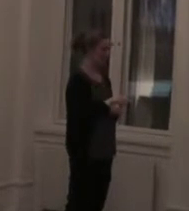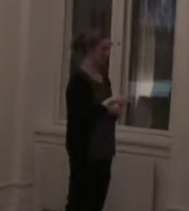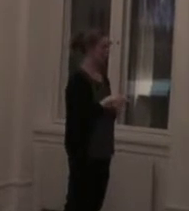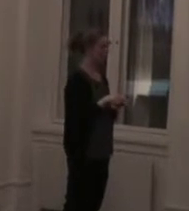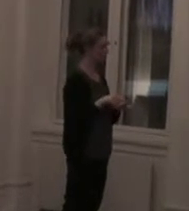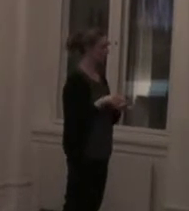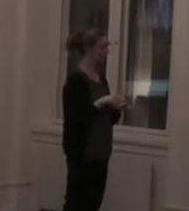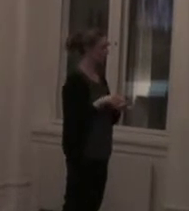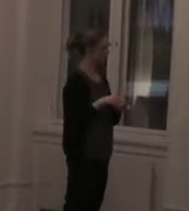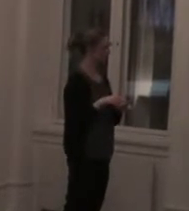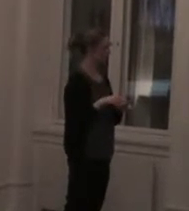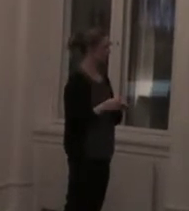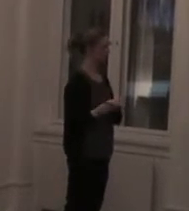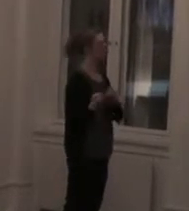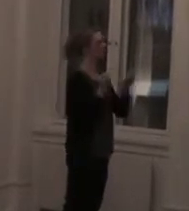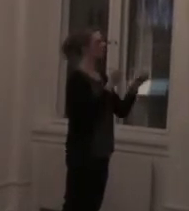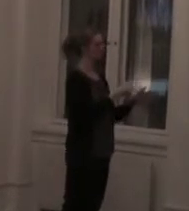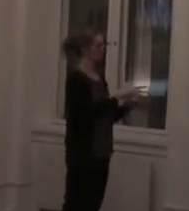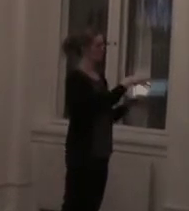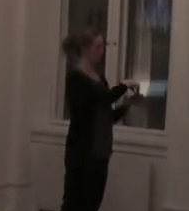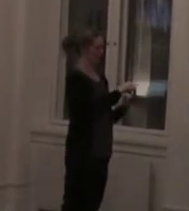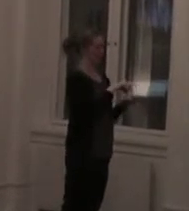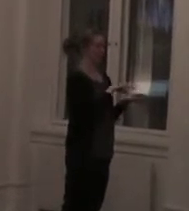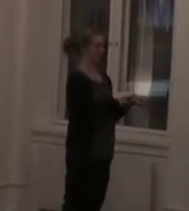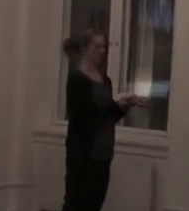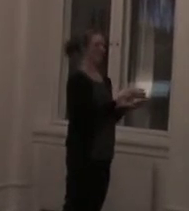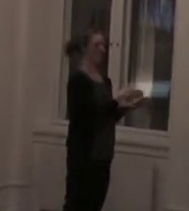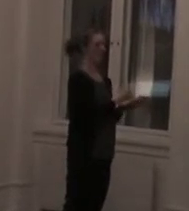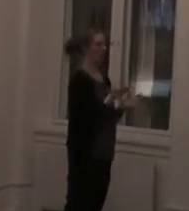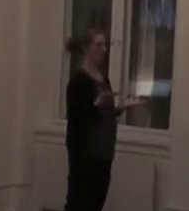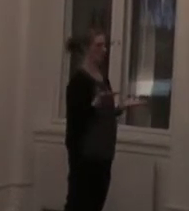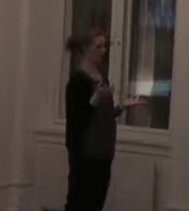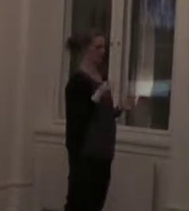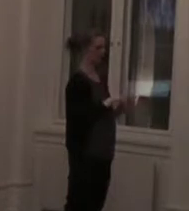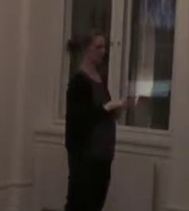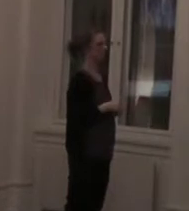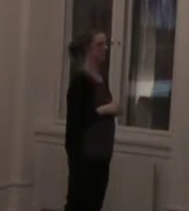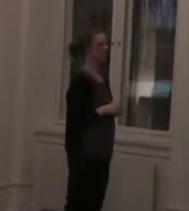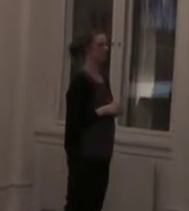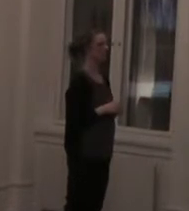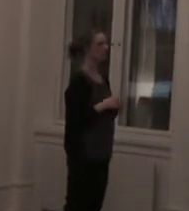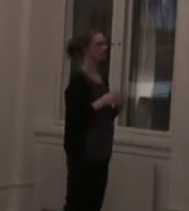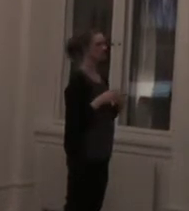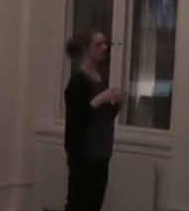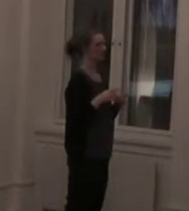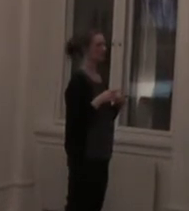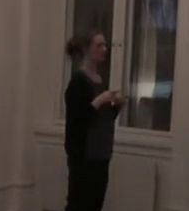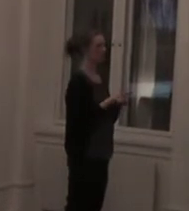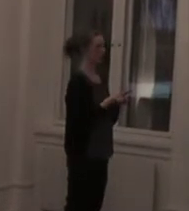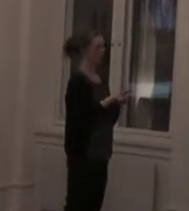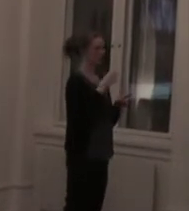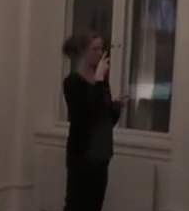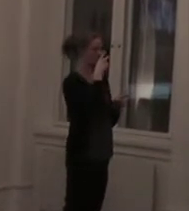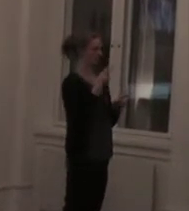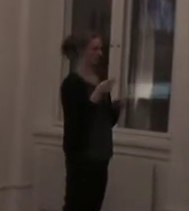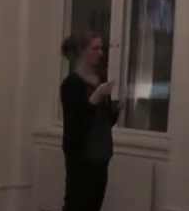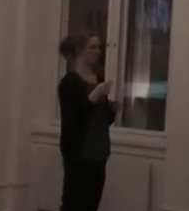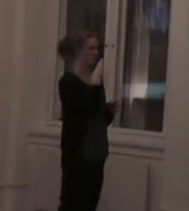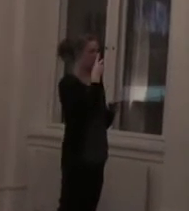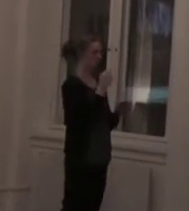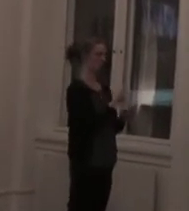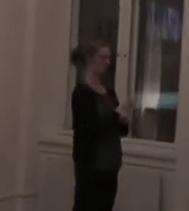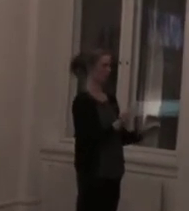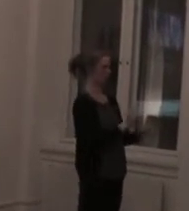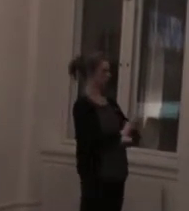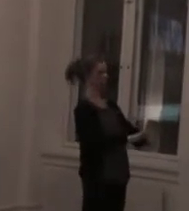2003, before that we didn't have homosexuality. It's like they brought a gay bomb and bombed everyone, and there